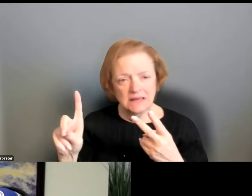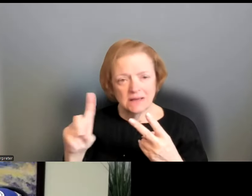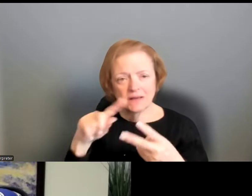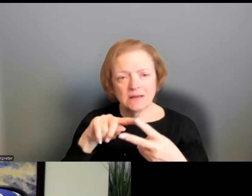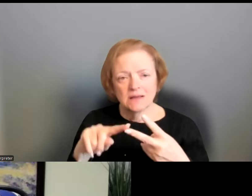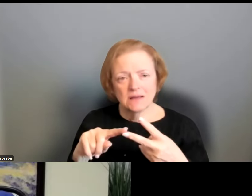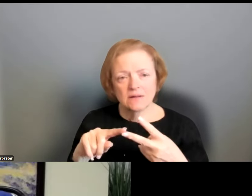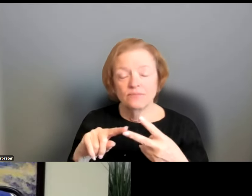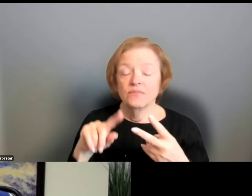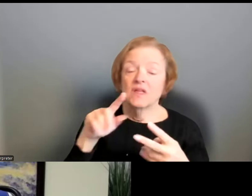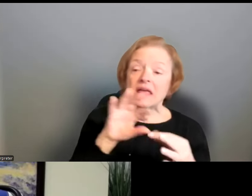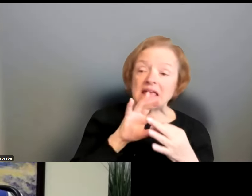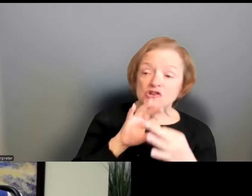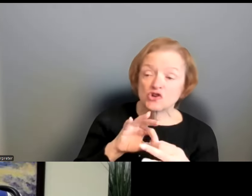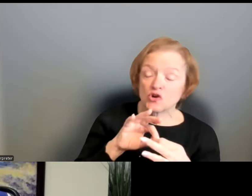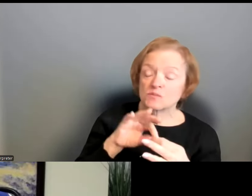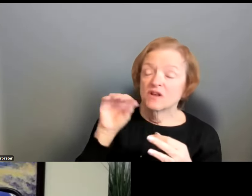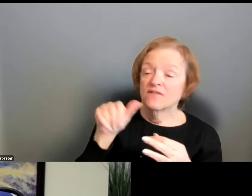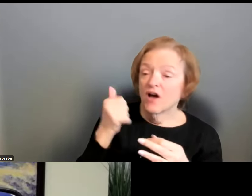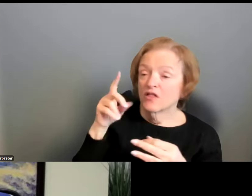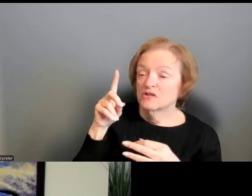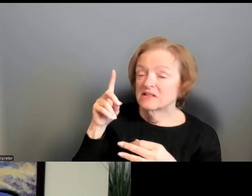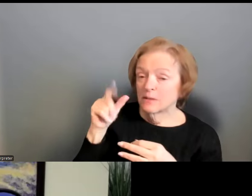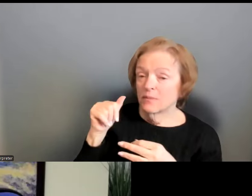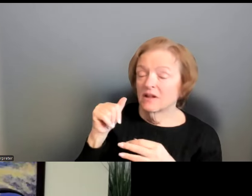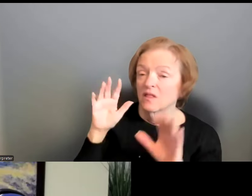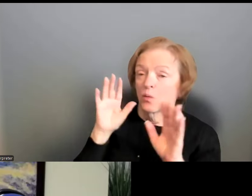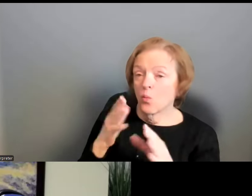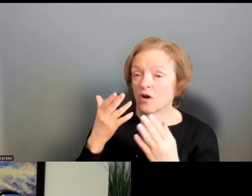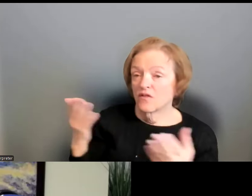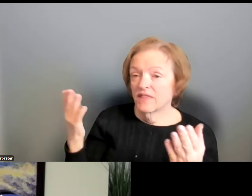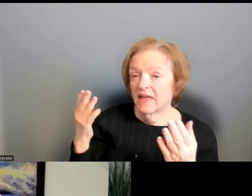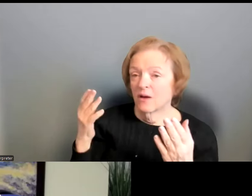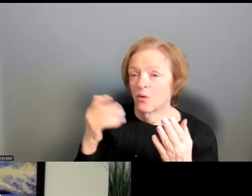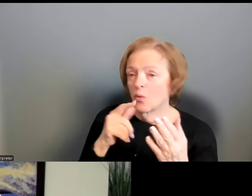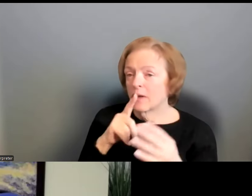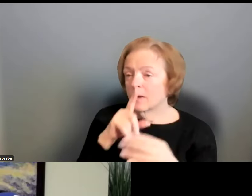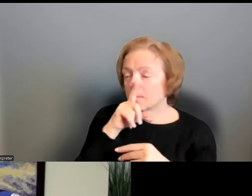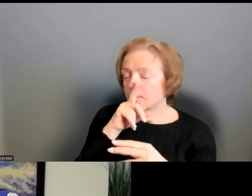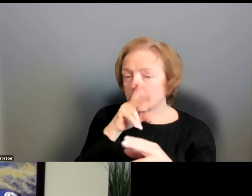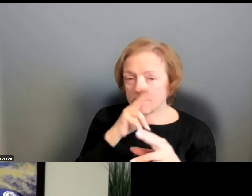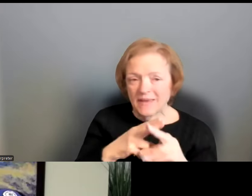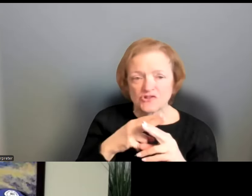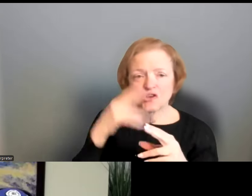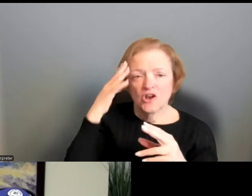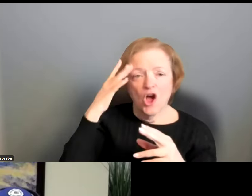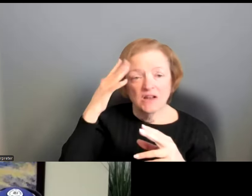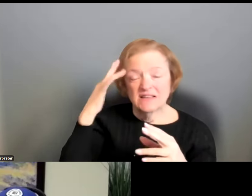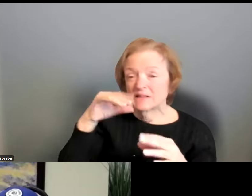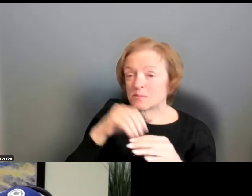of other disabilities, the wonderful thing is we do not mention autism anywhere within the program